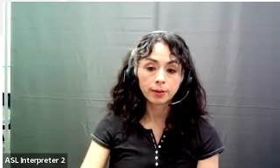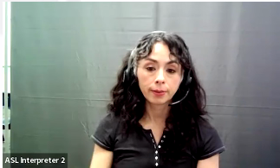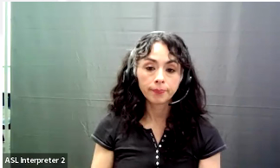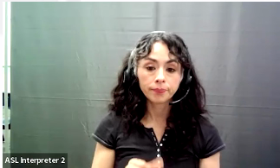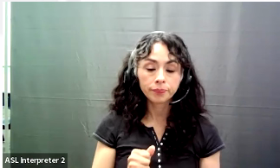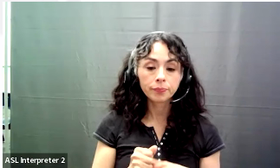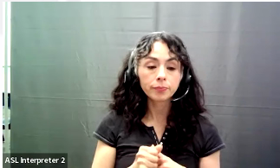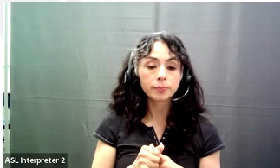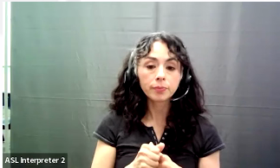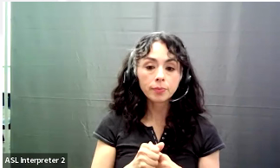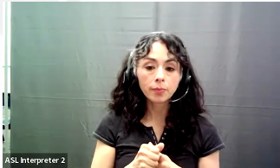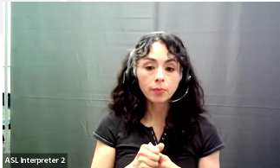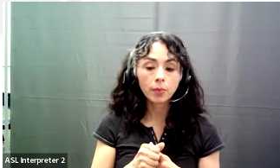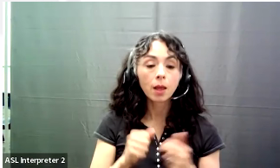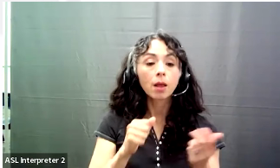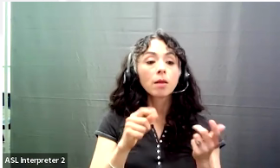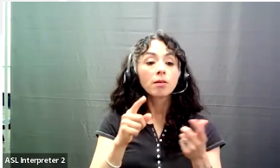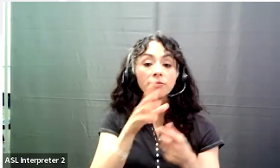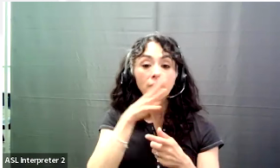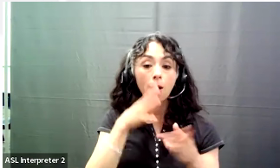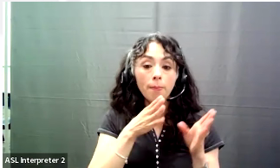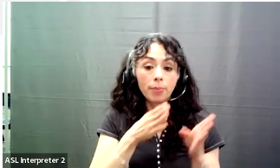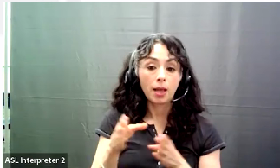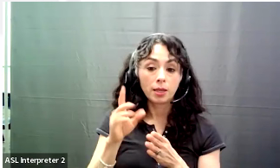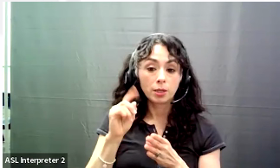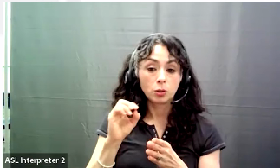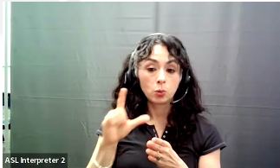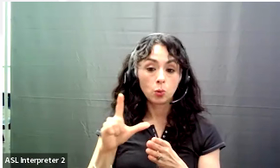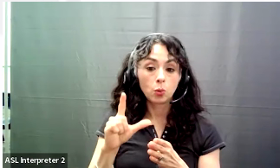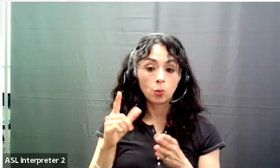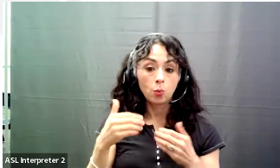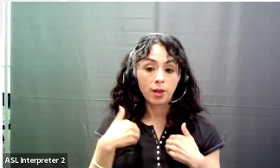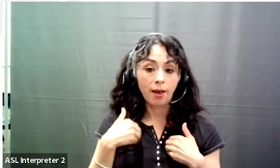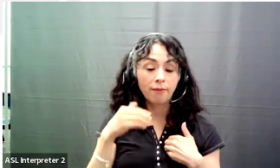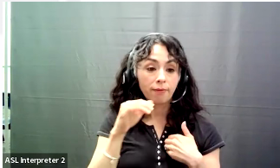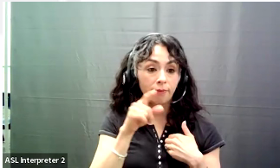farm planning tool, we also have a data viewer,